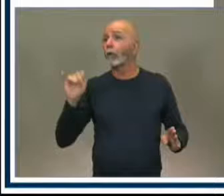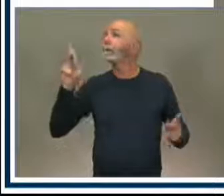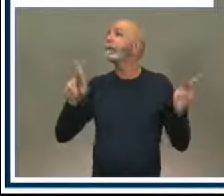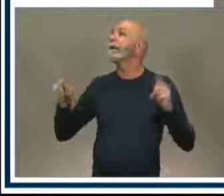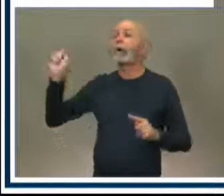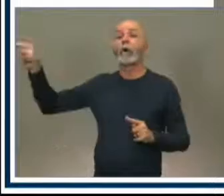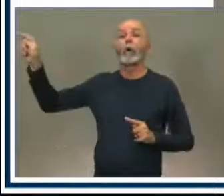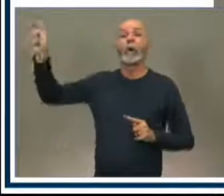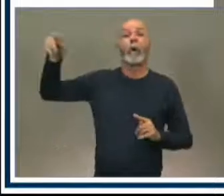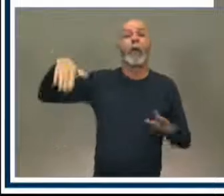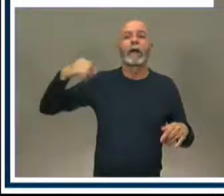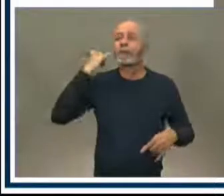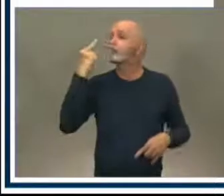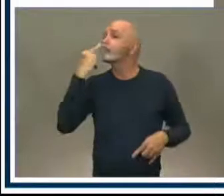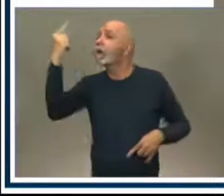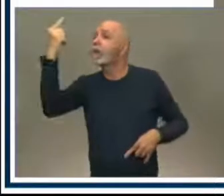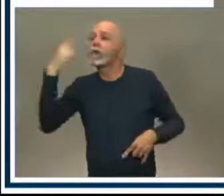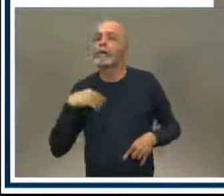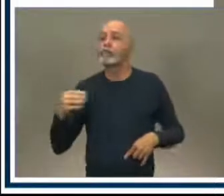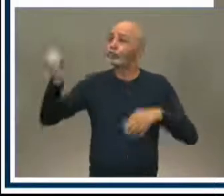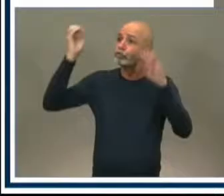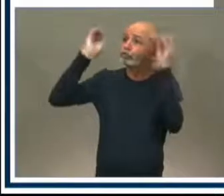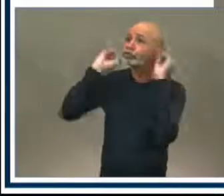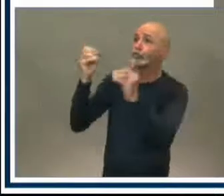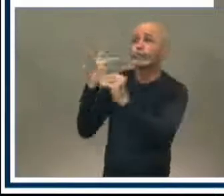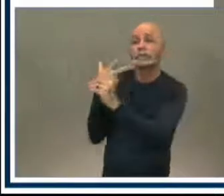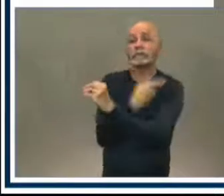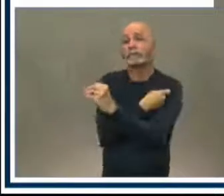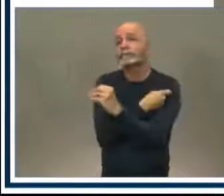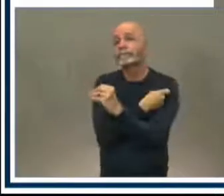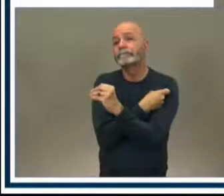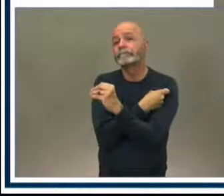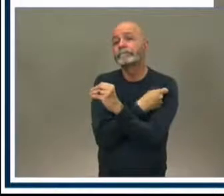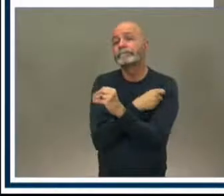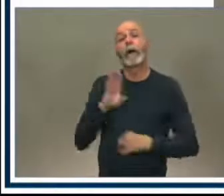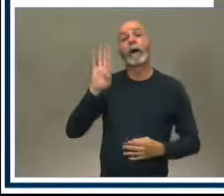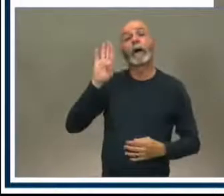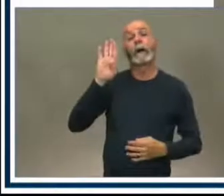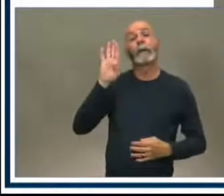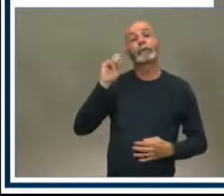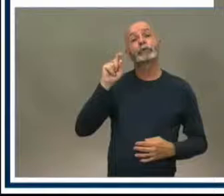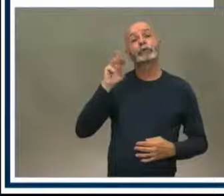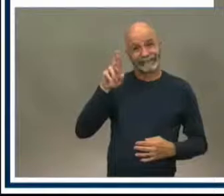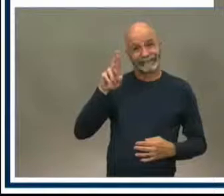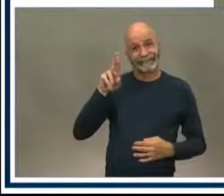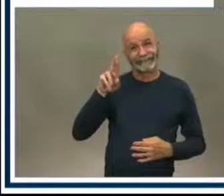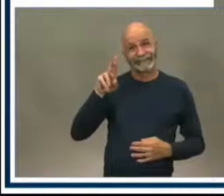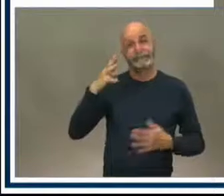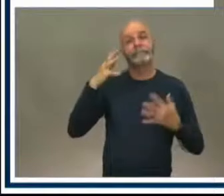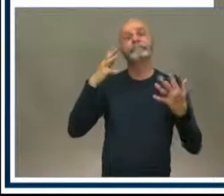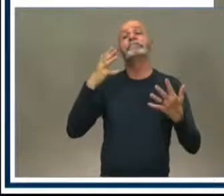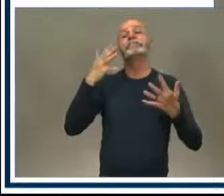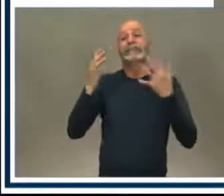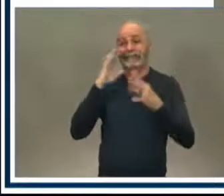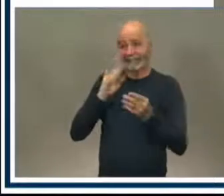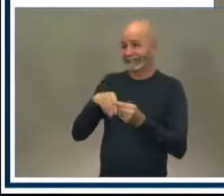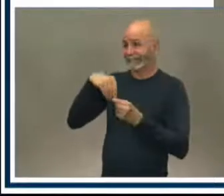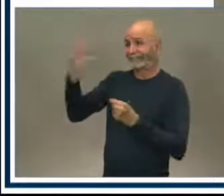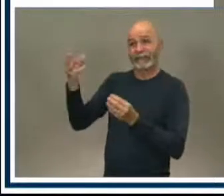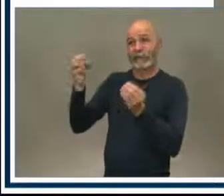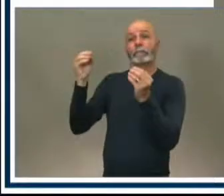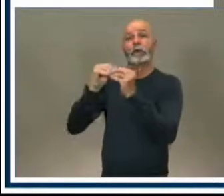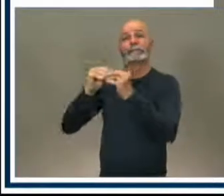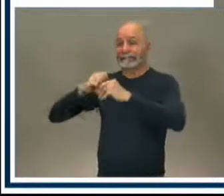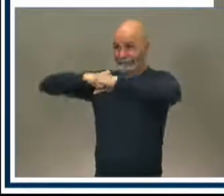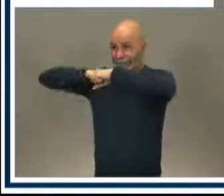1 or no doses of vaccine. Boosters may provide an added level of protection, but our first